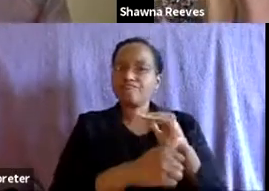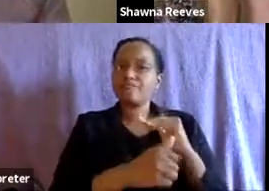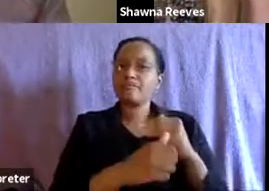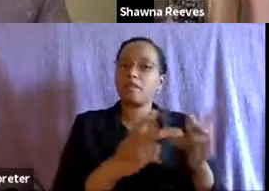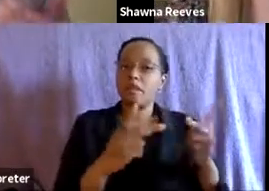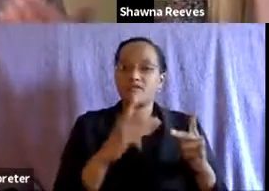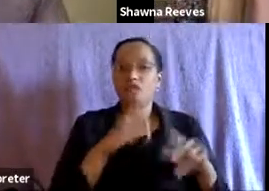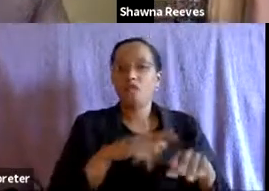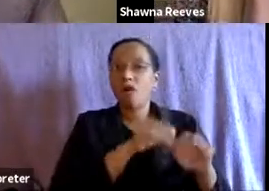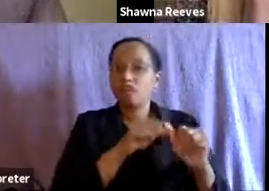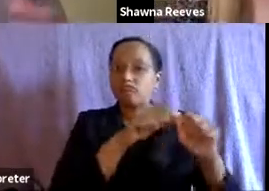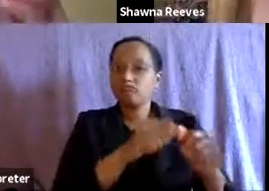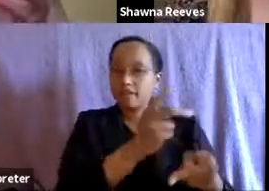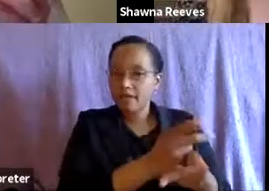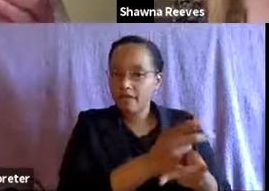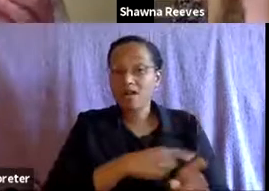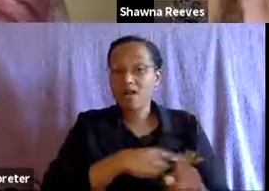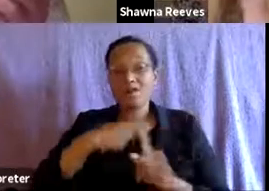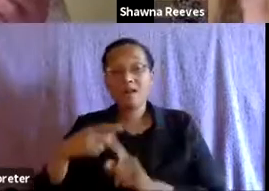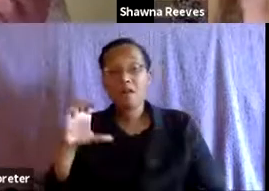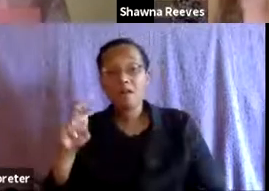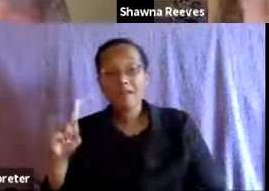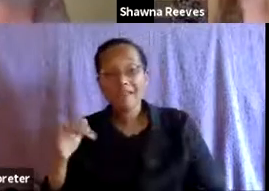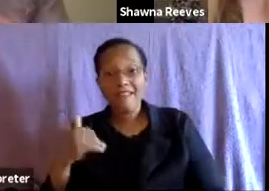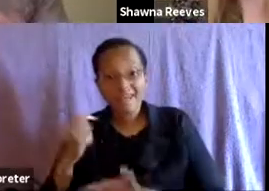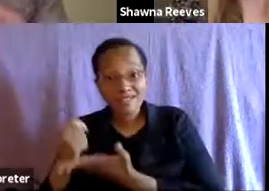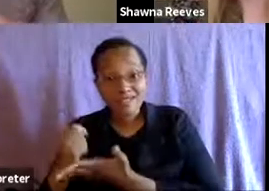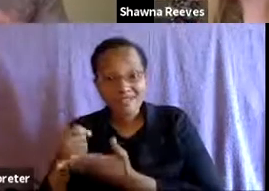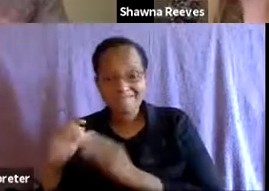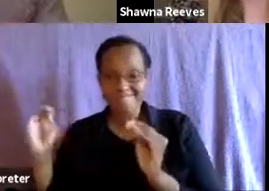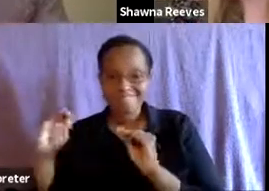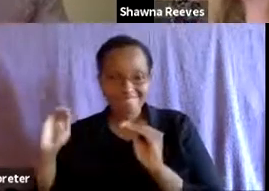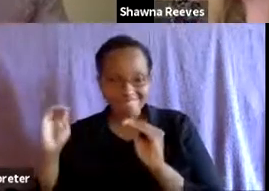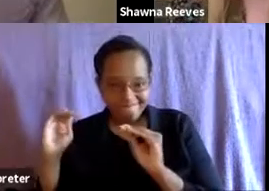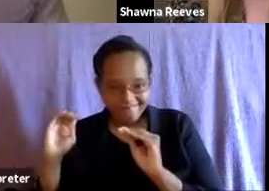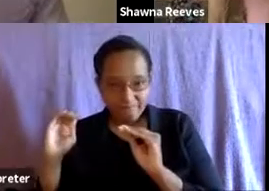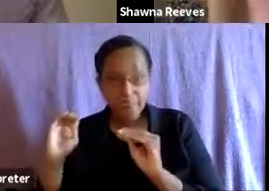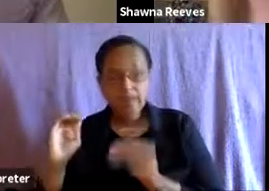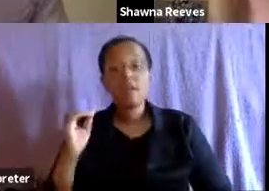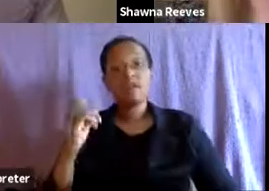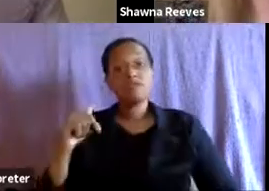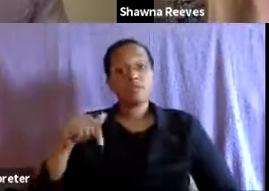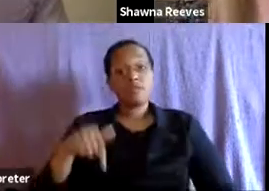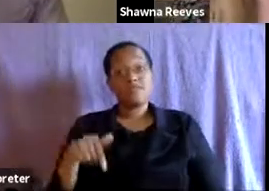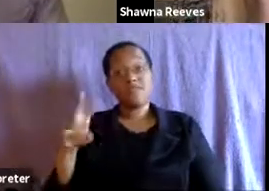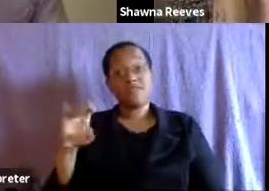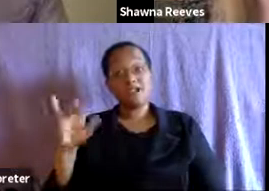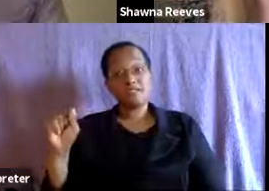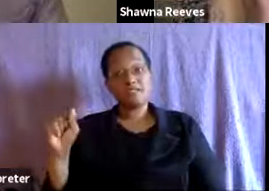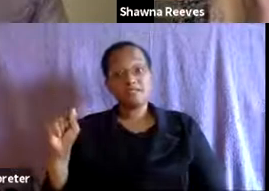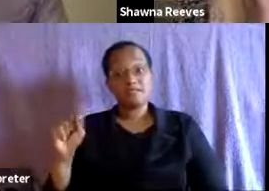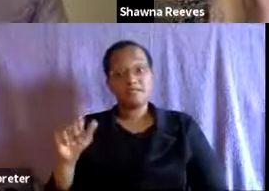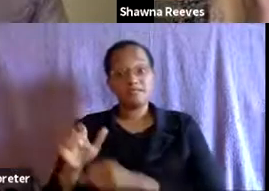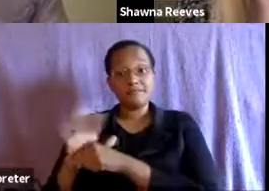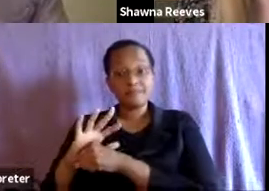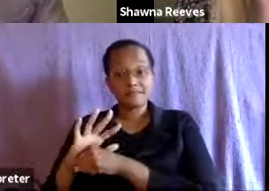serious underlying medical conditions, which is almost by definition the people who live in skilled nursing facilities and long-term care.